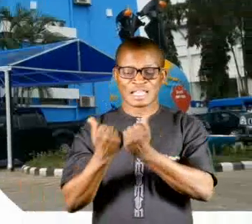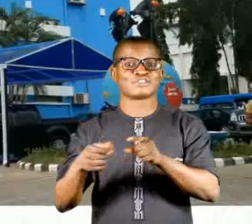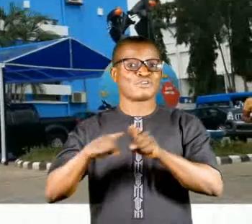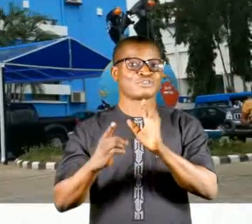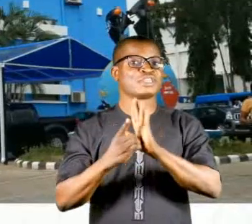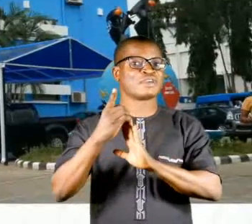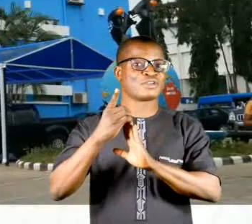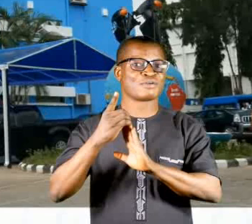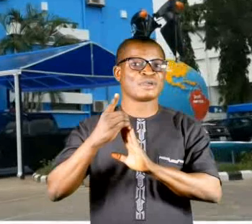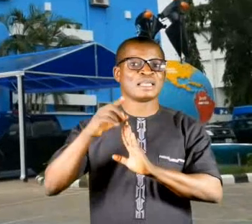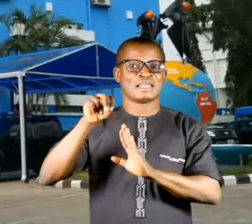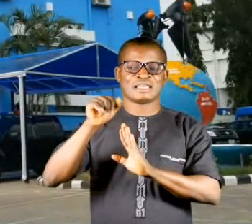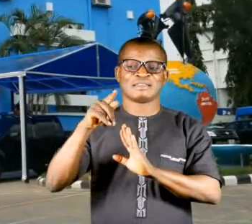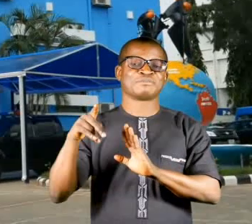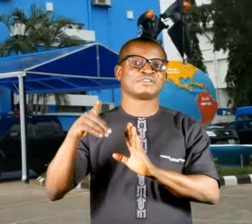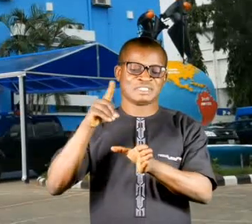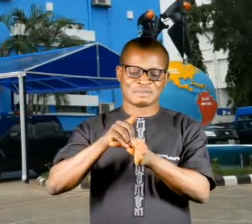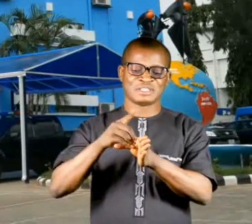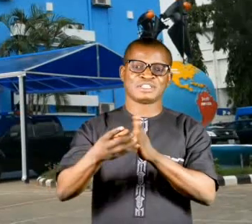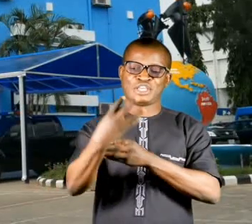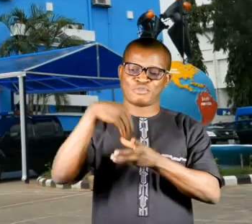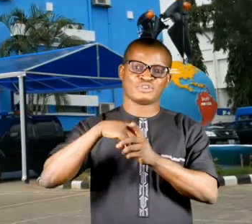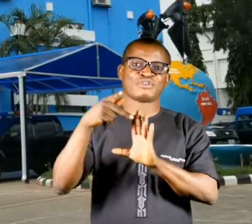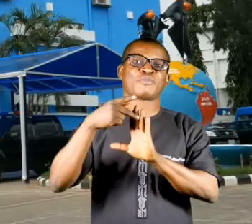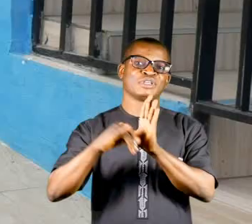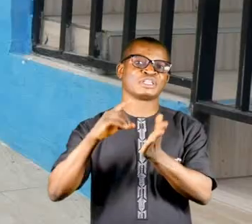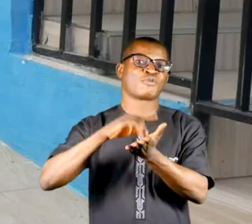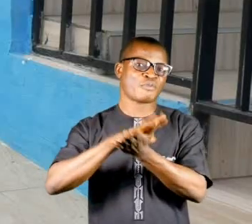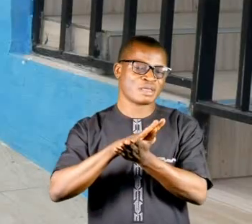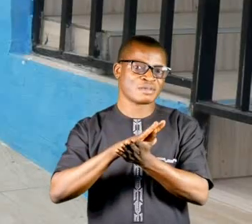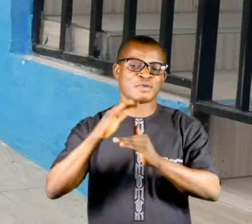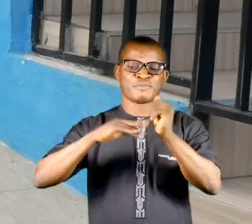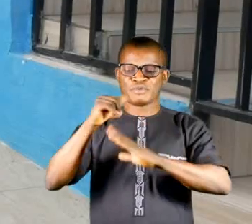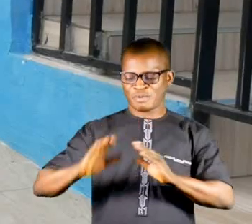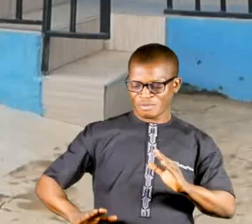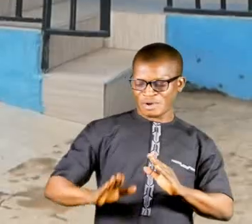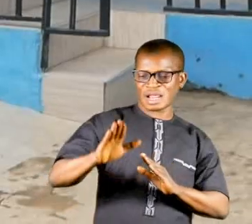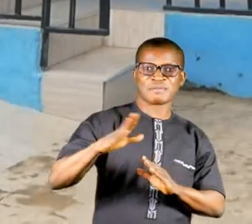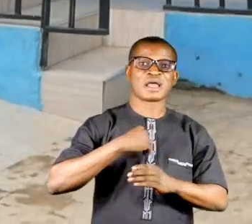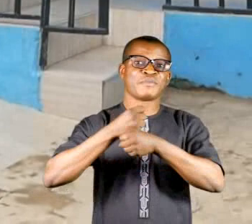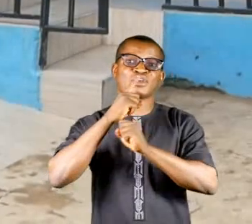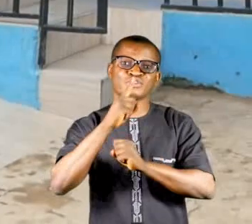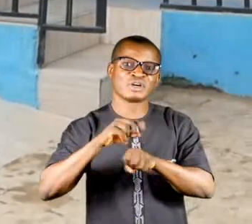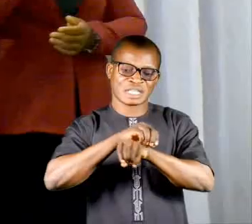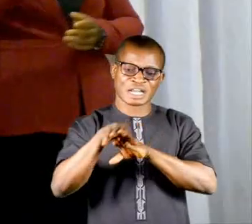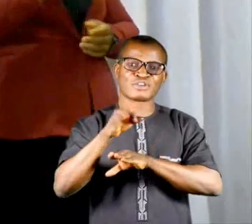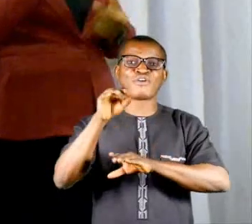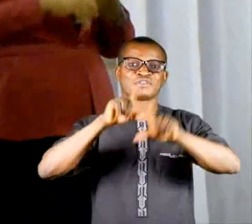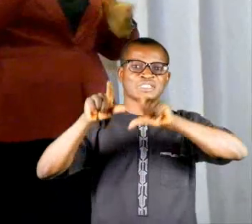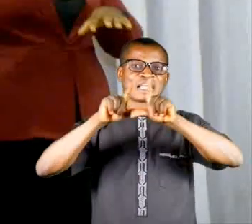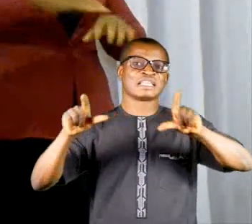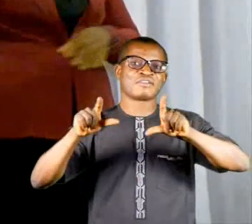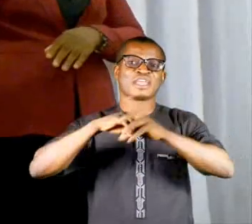The agency also developed the NAPTIP Disability Inclusion Policy Document, constructed ramps in the premises, and ensured integration